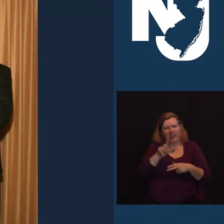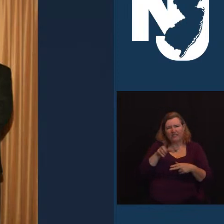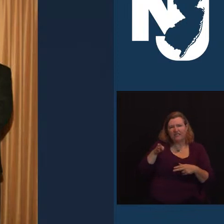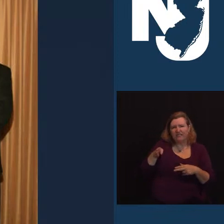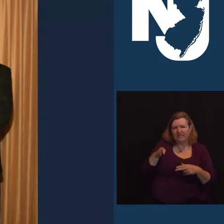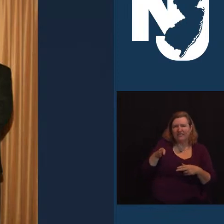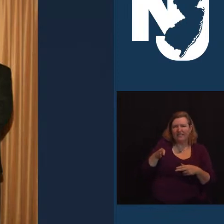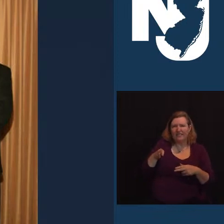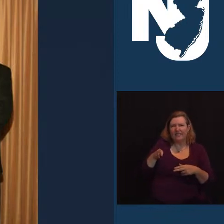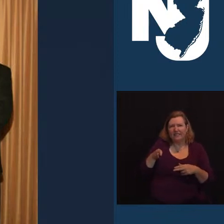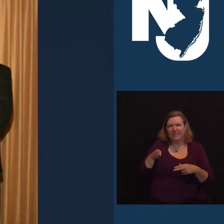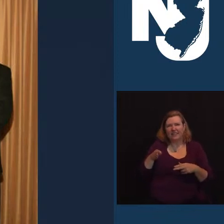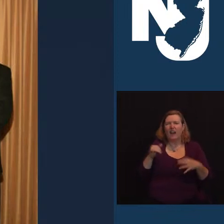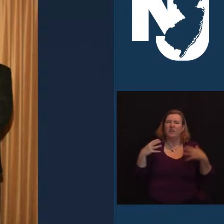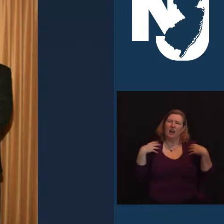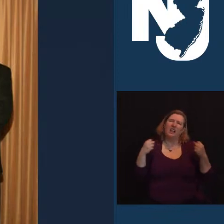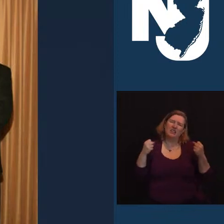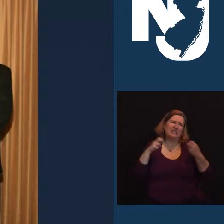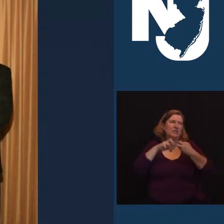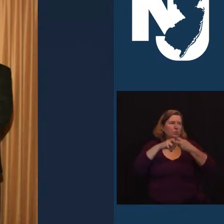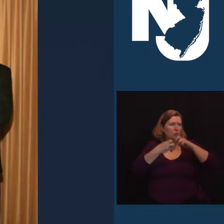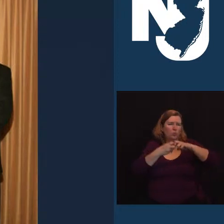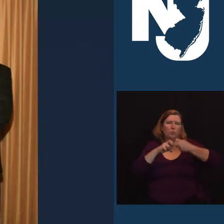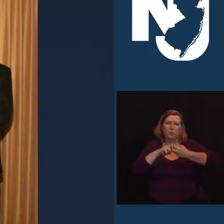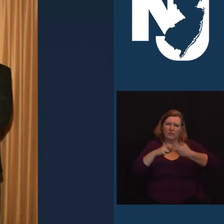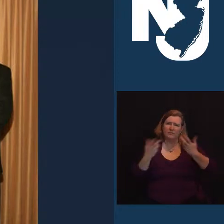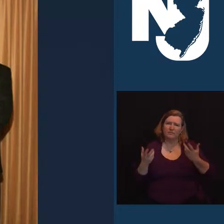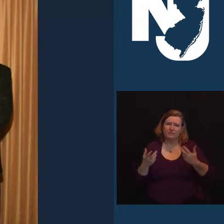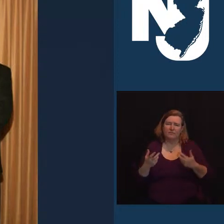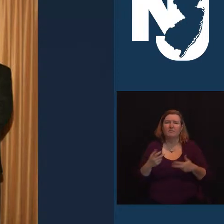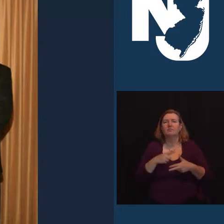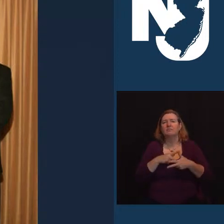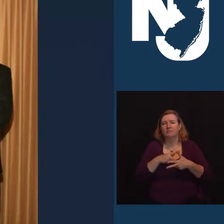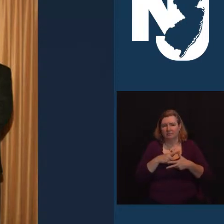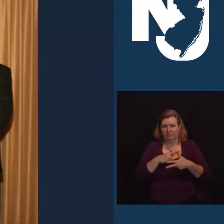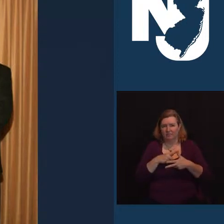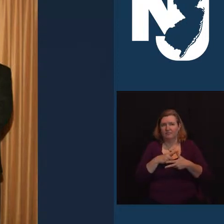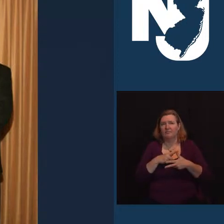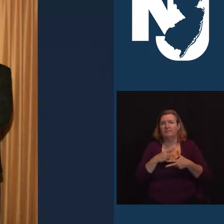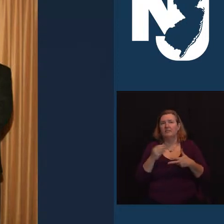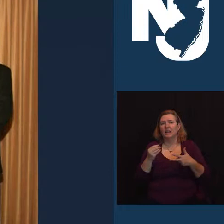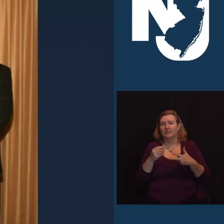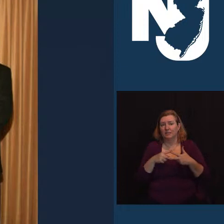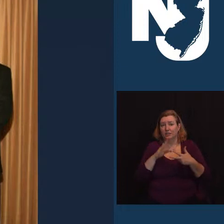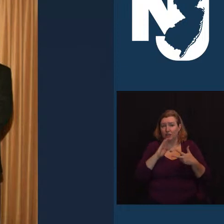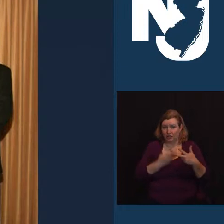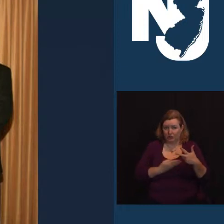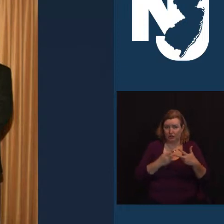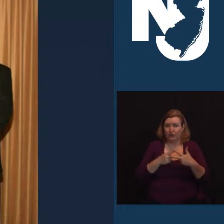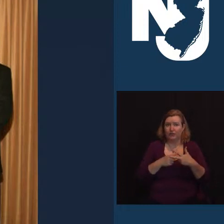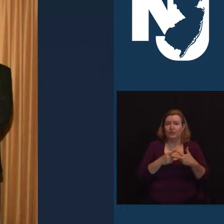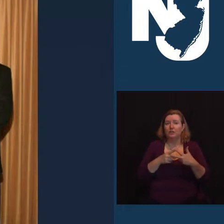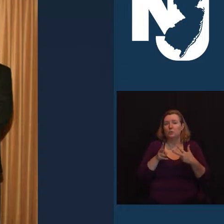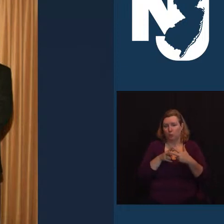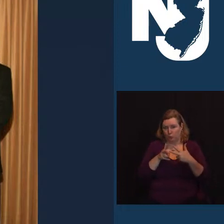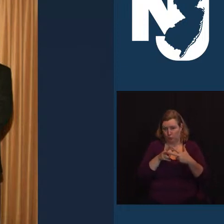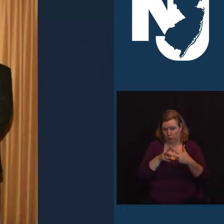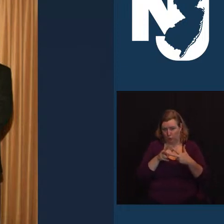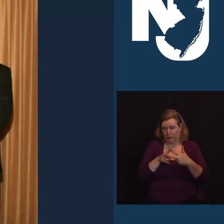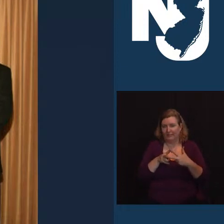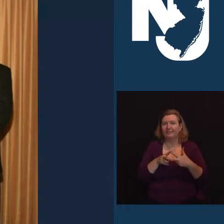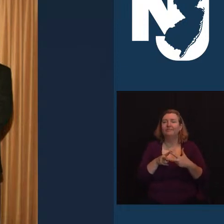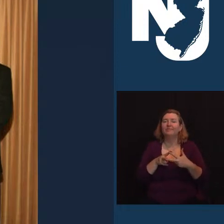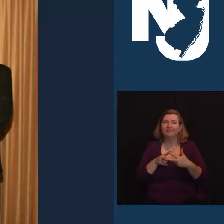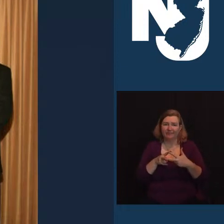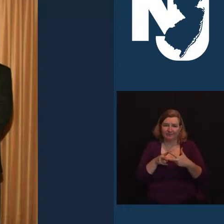issues. She leaves as well her 3 sons, Harry Jr., Jeffrey, and Russell, and her daughters Kimberly and Melissa. I had the great